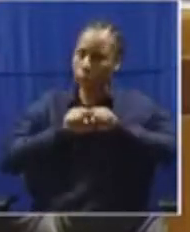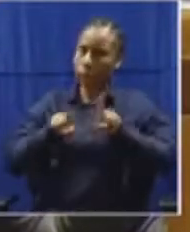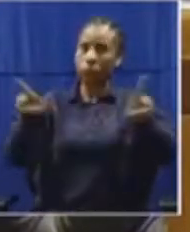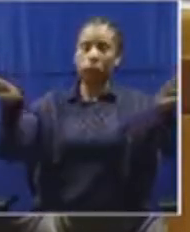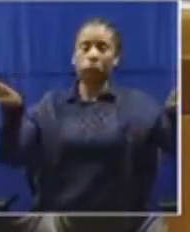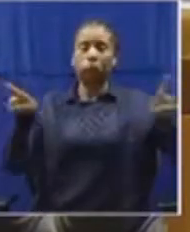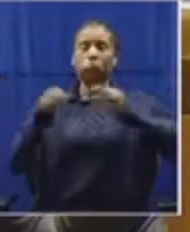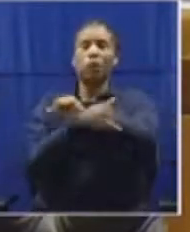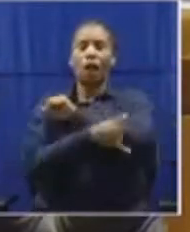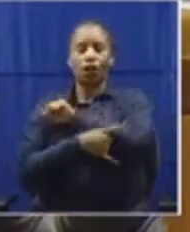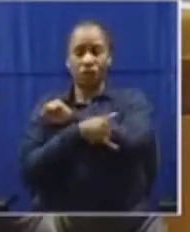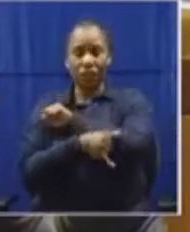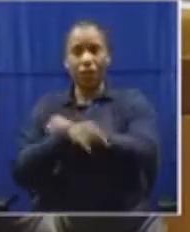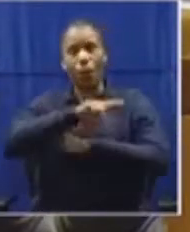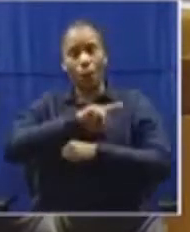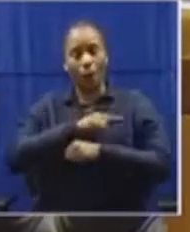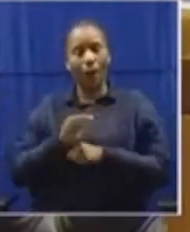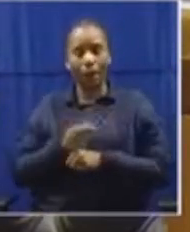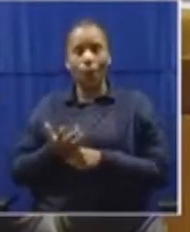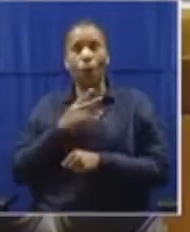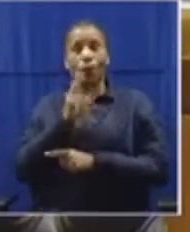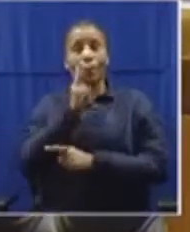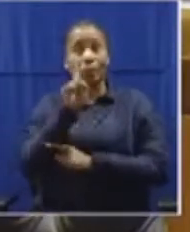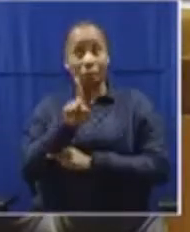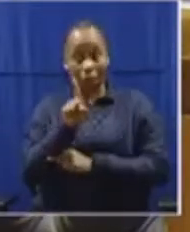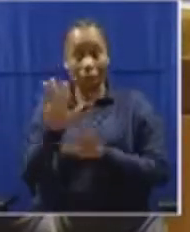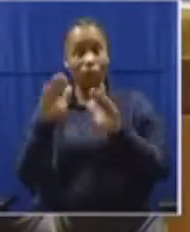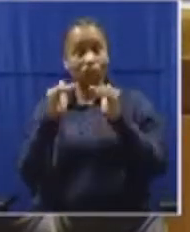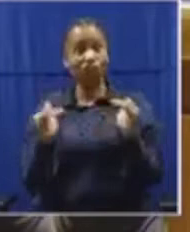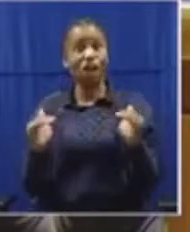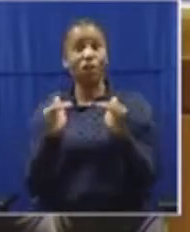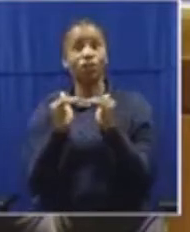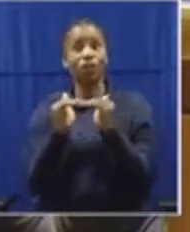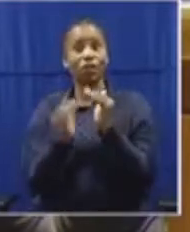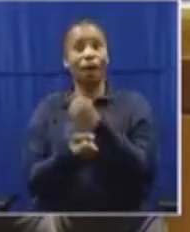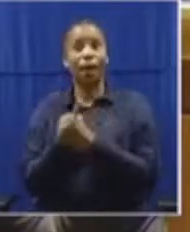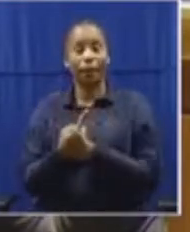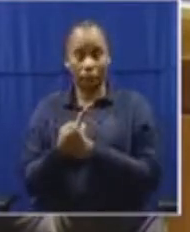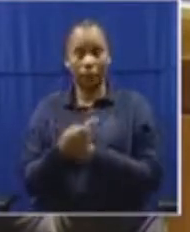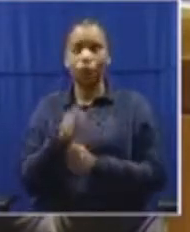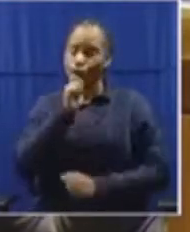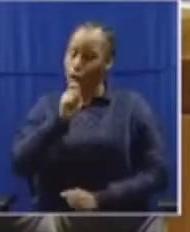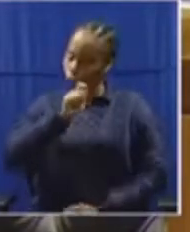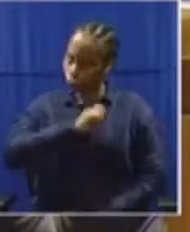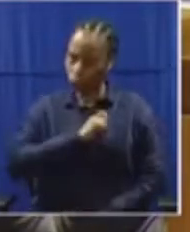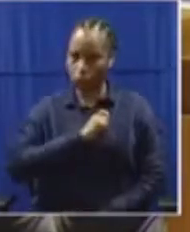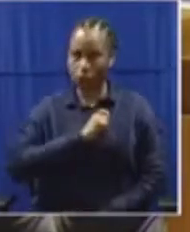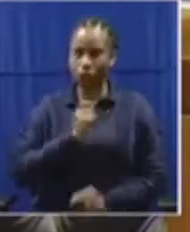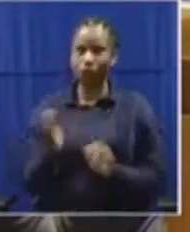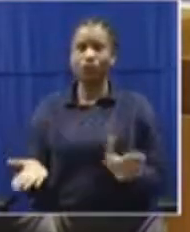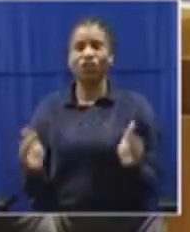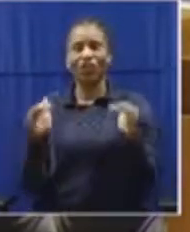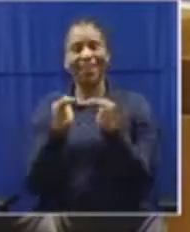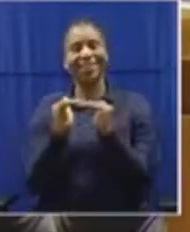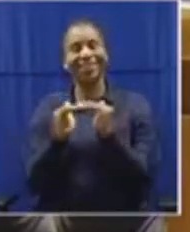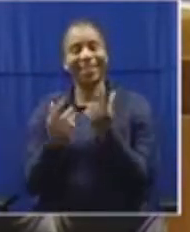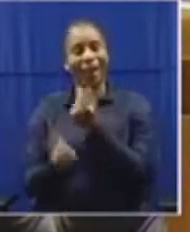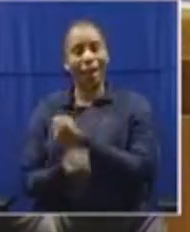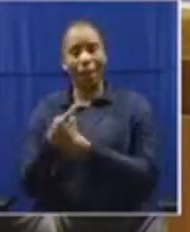they want to see justice being done. And indeed, justice will be done. I